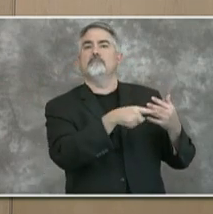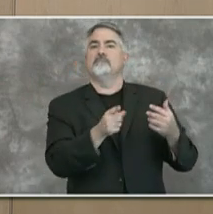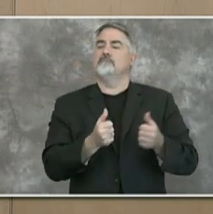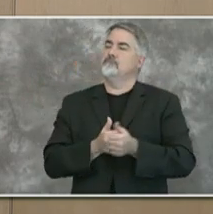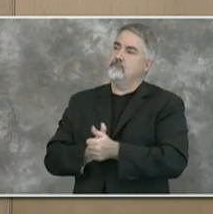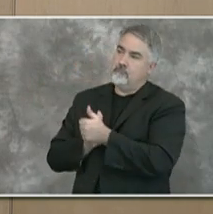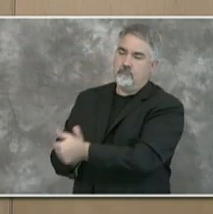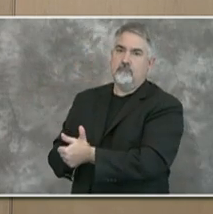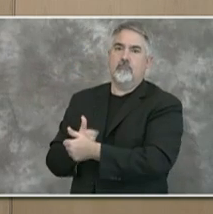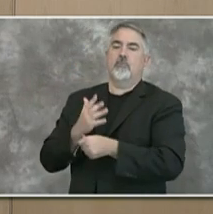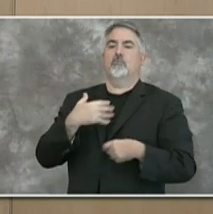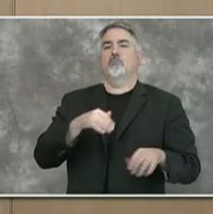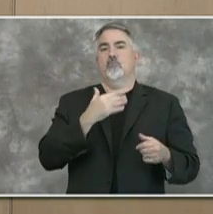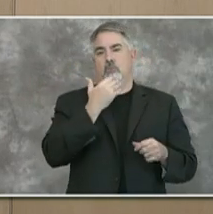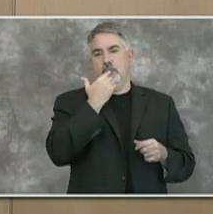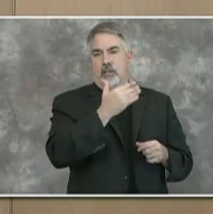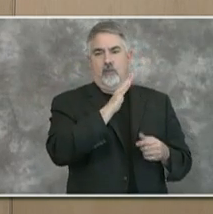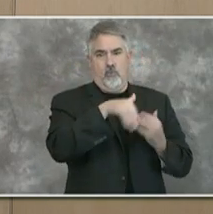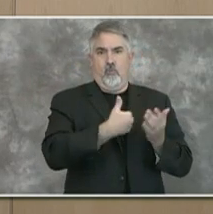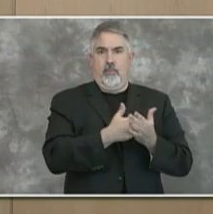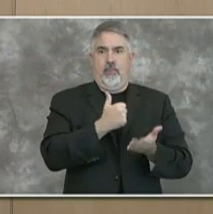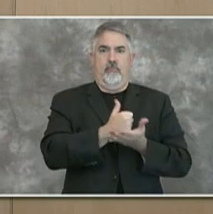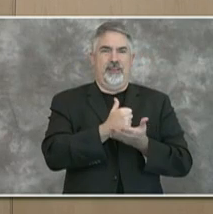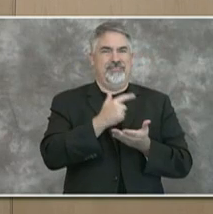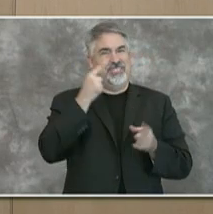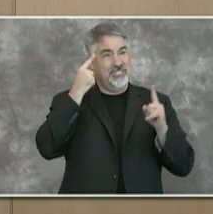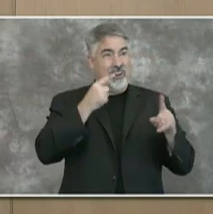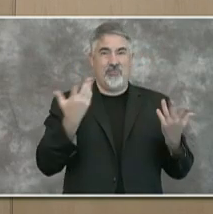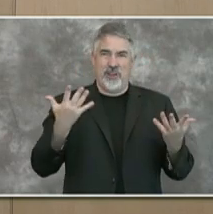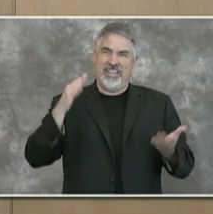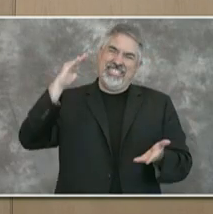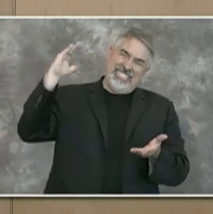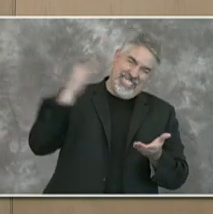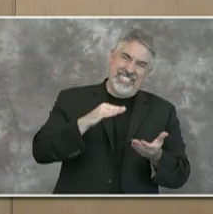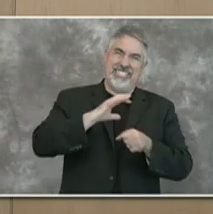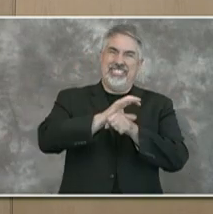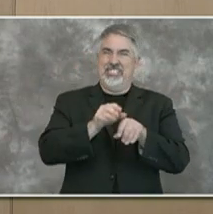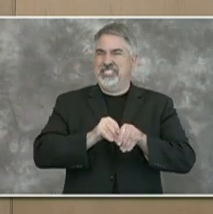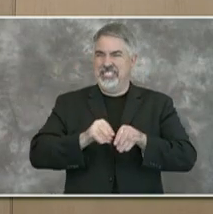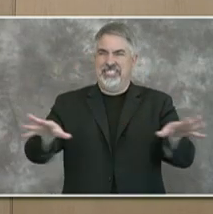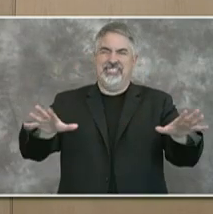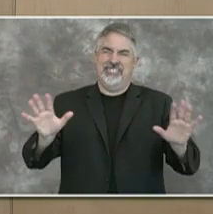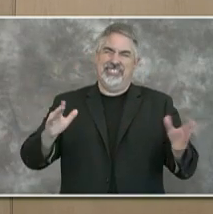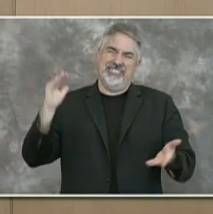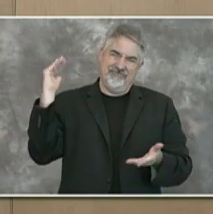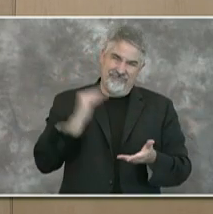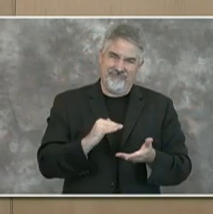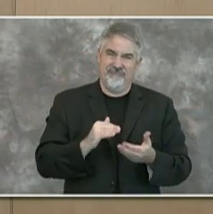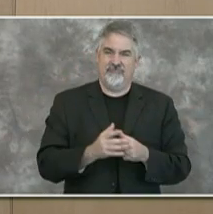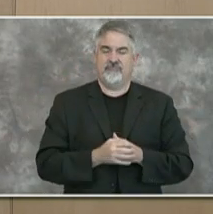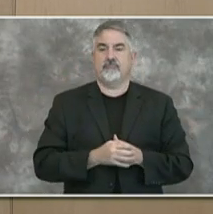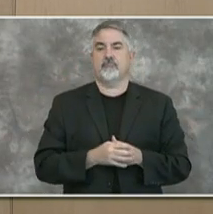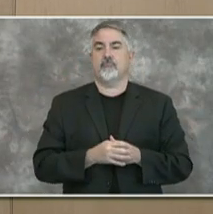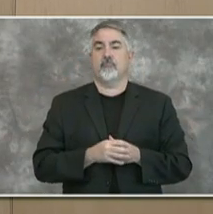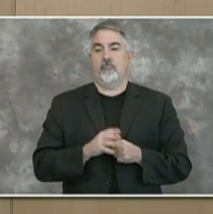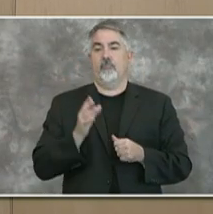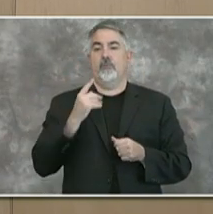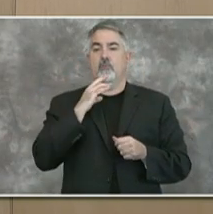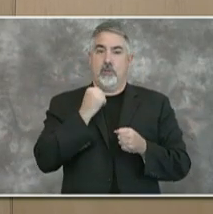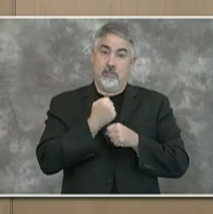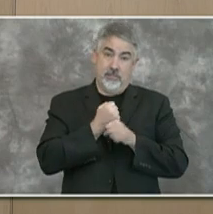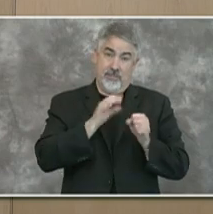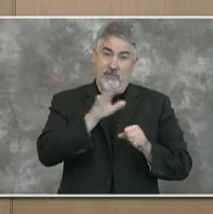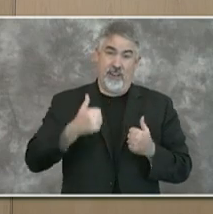efforts are helping to flatten the curve to slow the spread of COVID-19, which will save